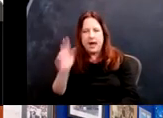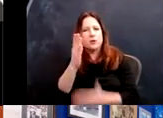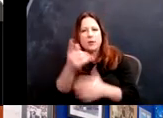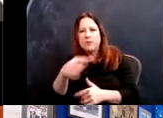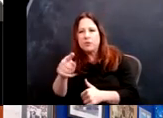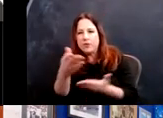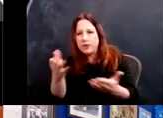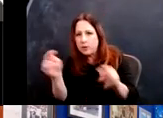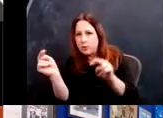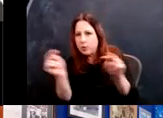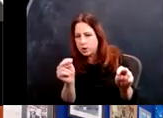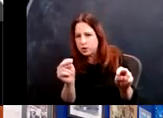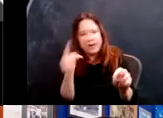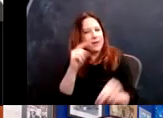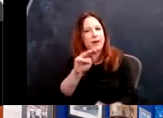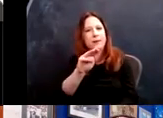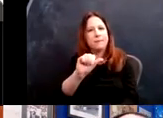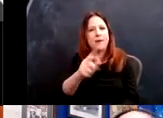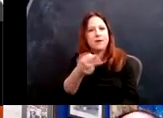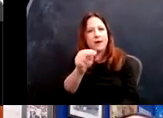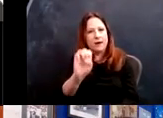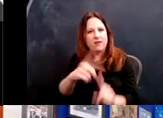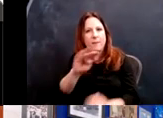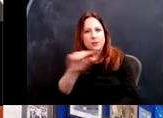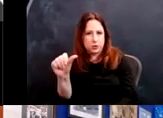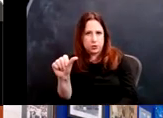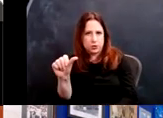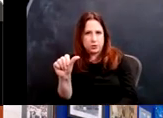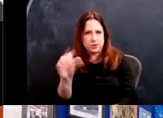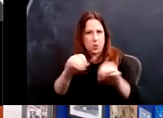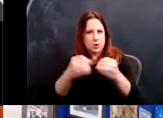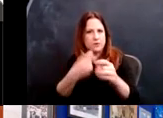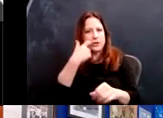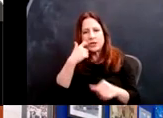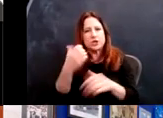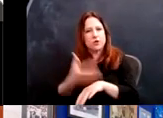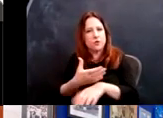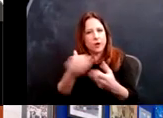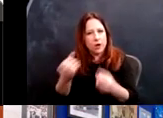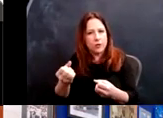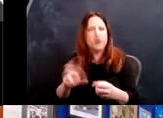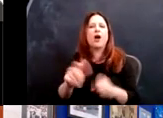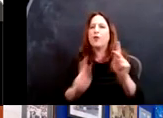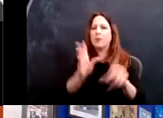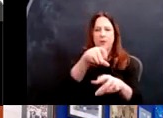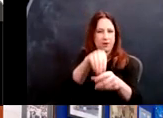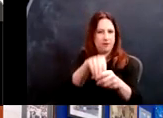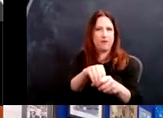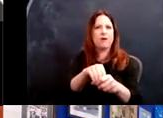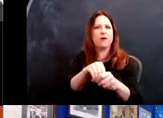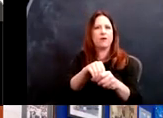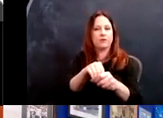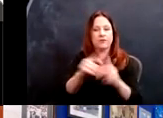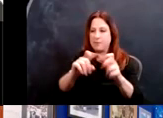them, from Massachusetts Organization of Addiction Recovery. And there's other people that have been involved from